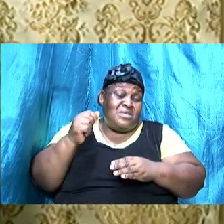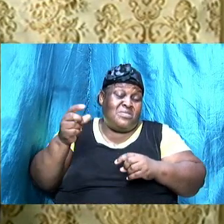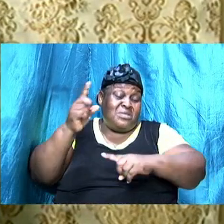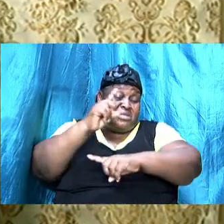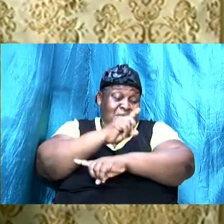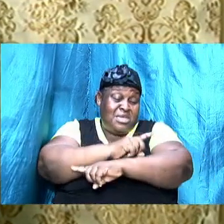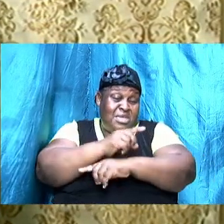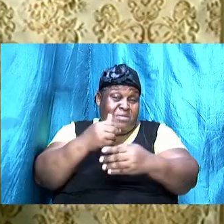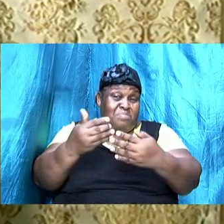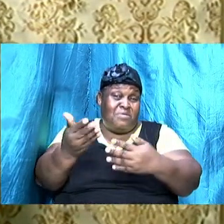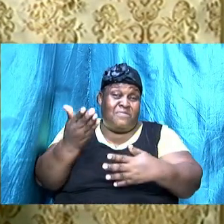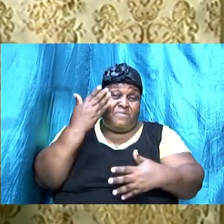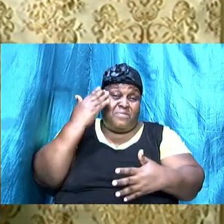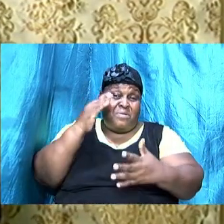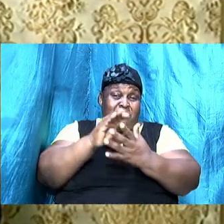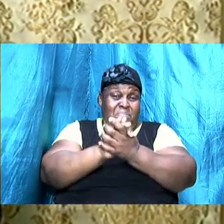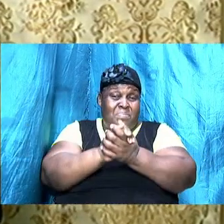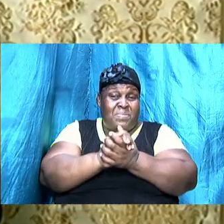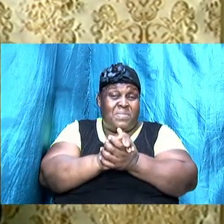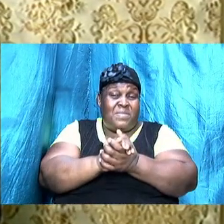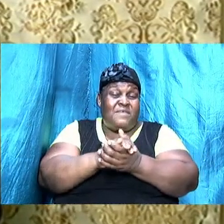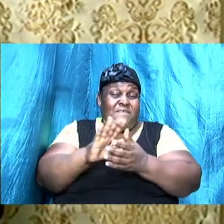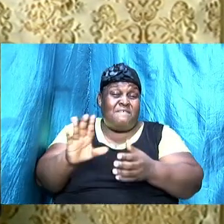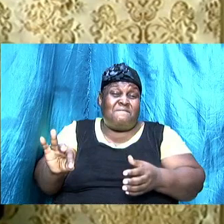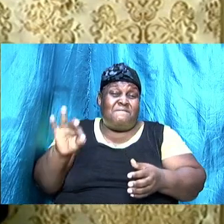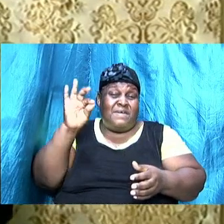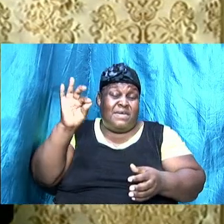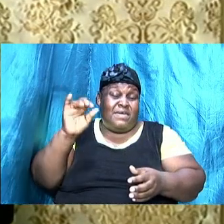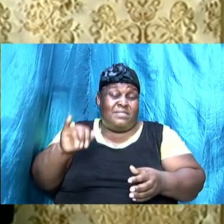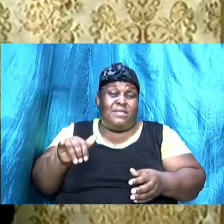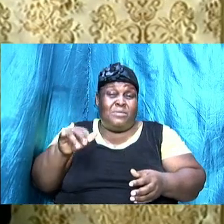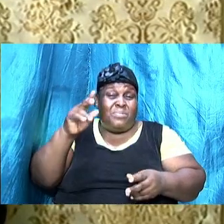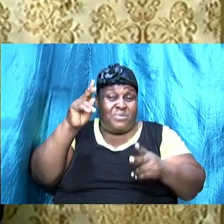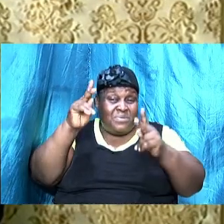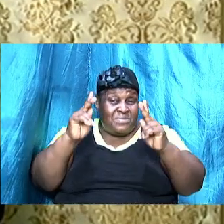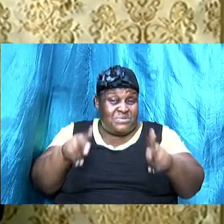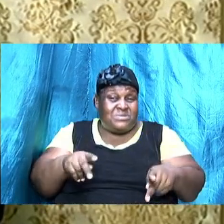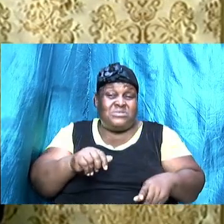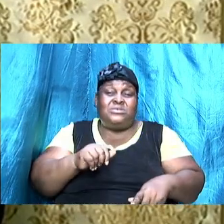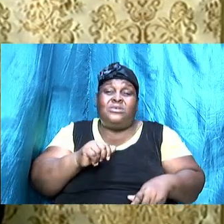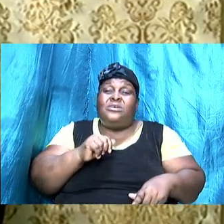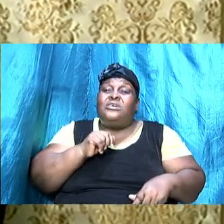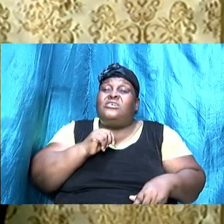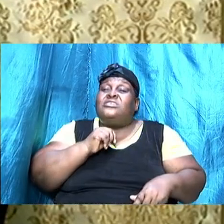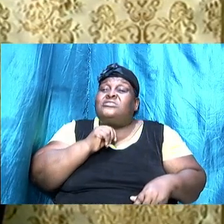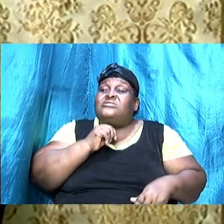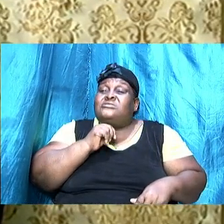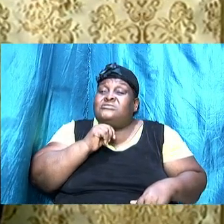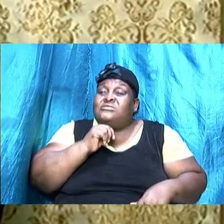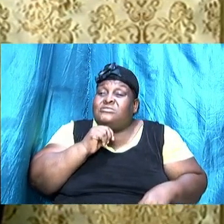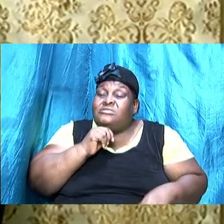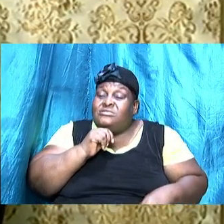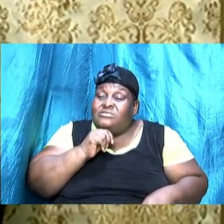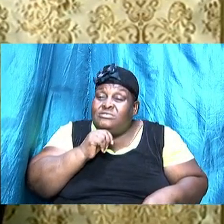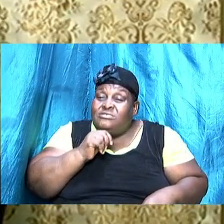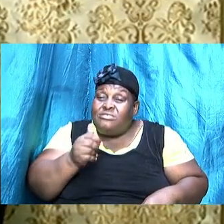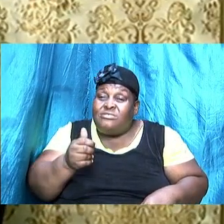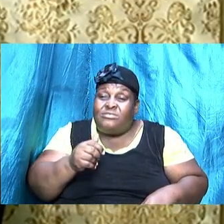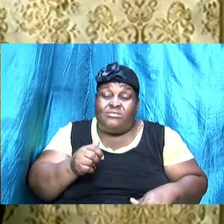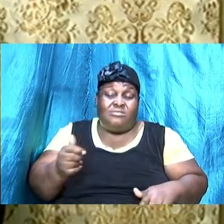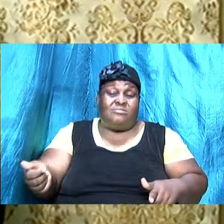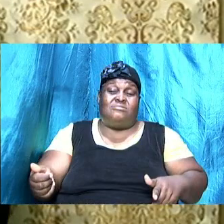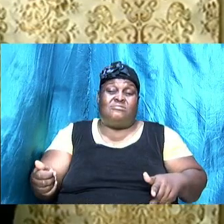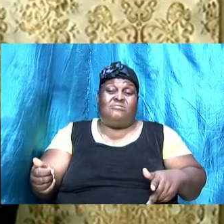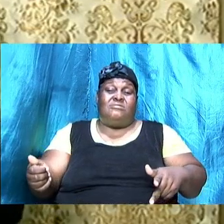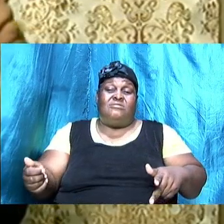that the person is not compatible, then call it off, because you're going to have to look again for the next how much years